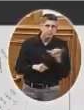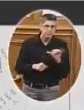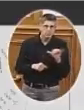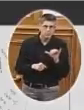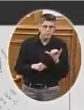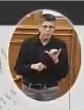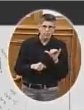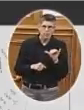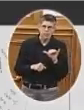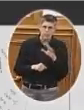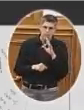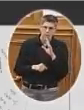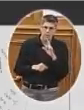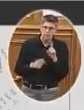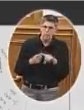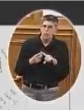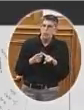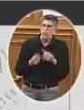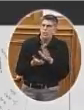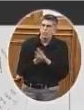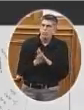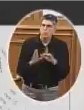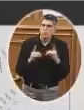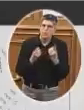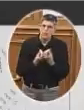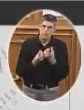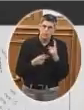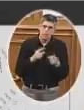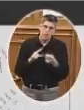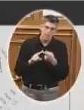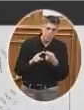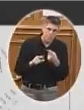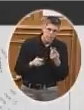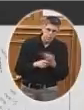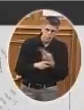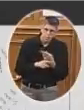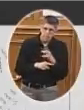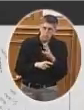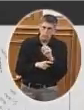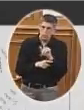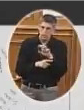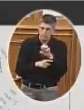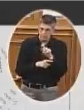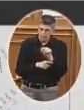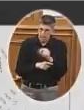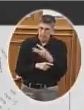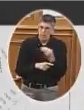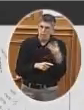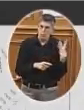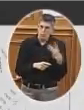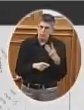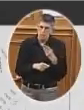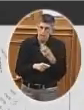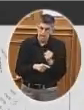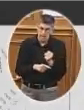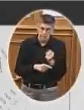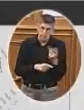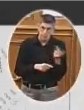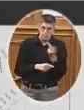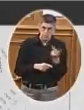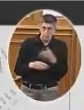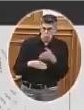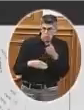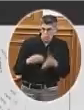parking opportunities in the western part of San Francisco. On discussion so far have been Roosevelt and Washington high schools, which on the weekends could lend themselves well